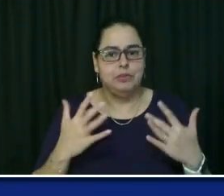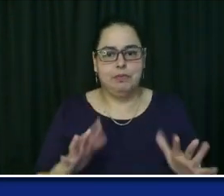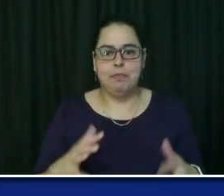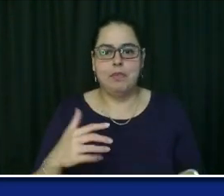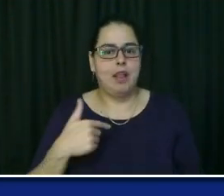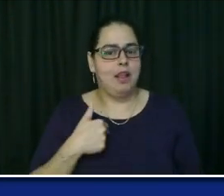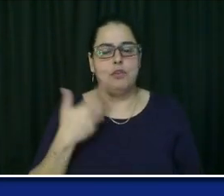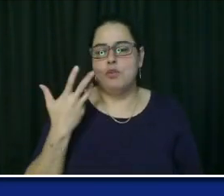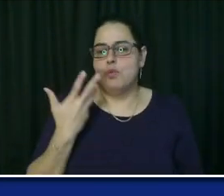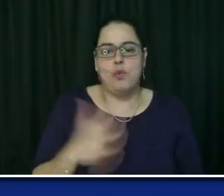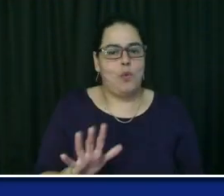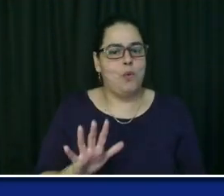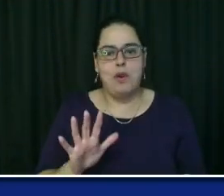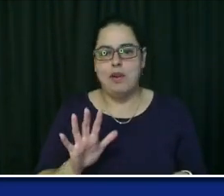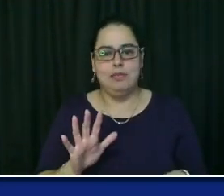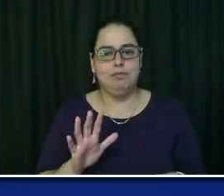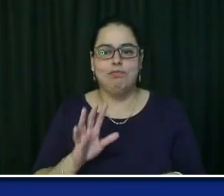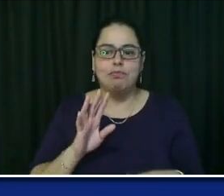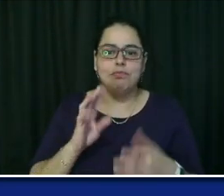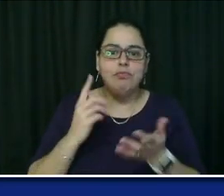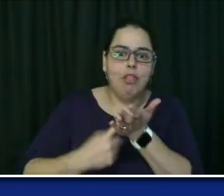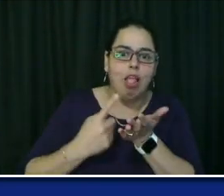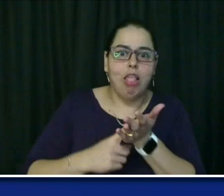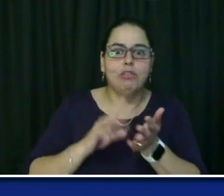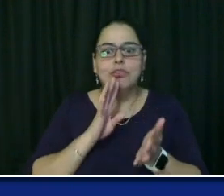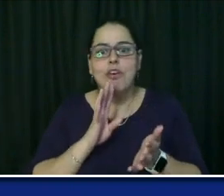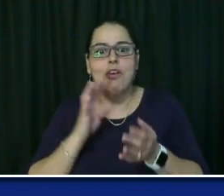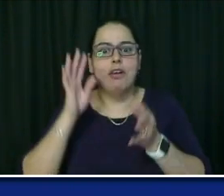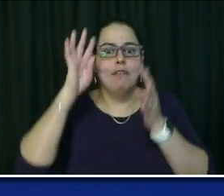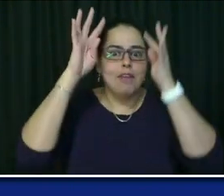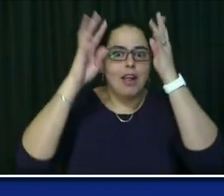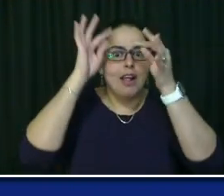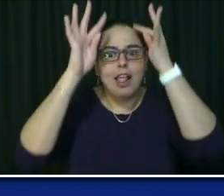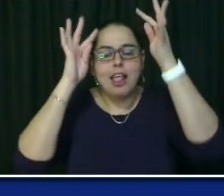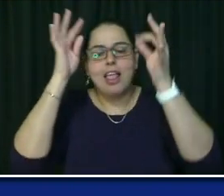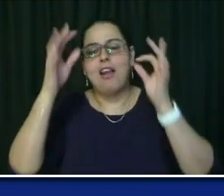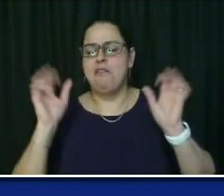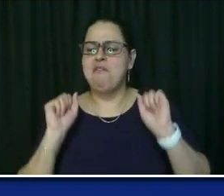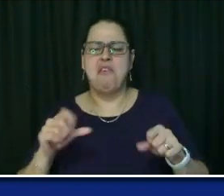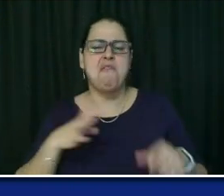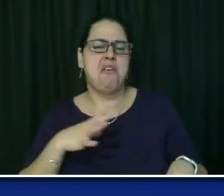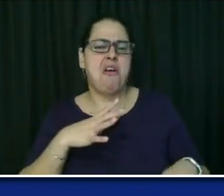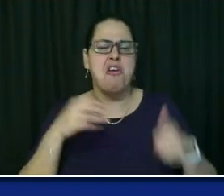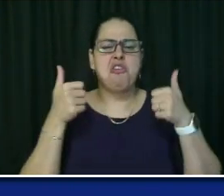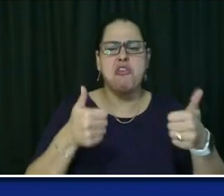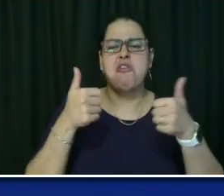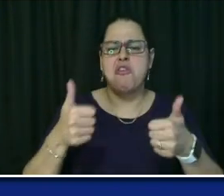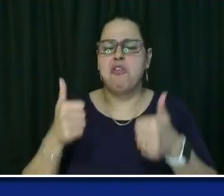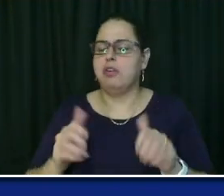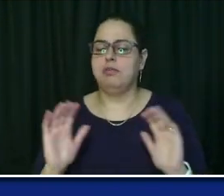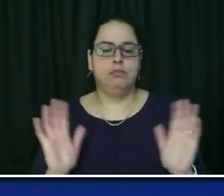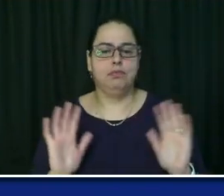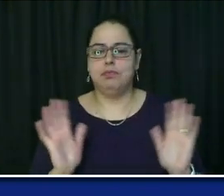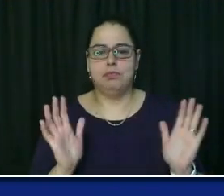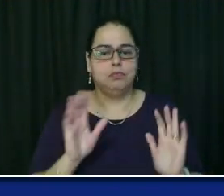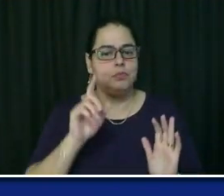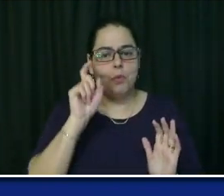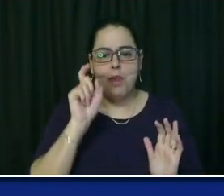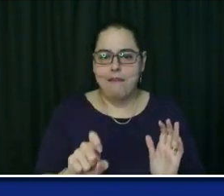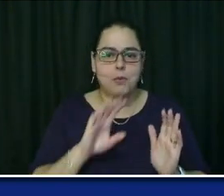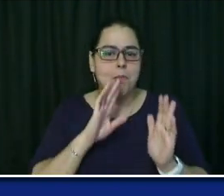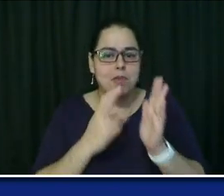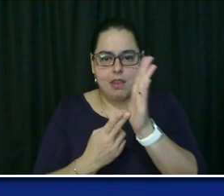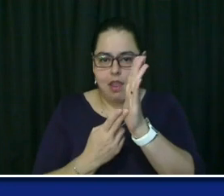be good. We're grown-ups. This is a difficult thing. We're working through it. I don't like to wear a mask any more than anybody else does. I'm not wearing it now because I'm at